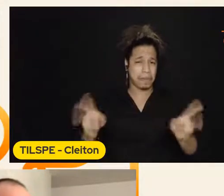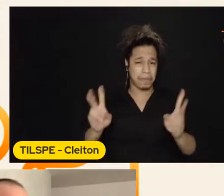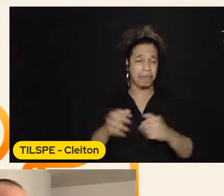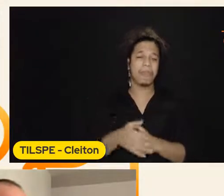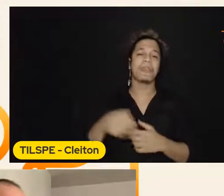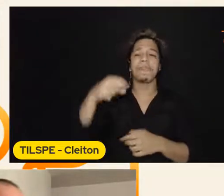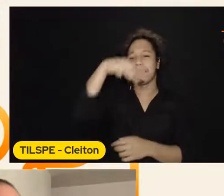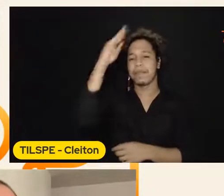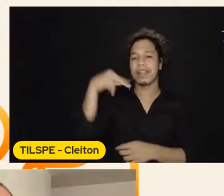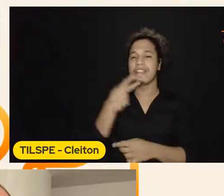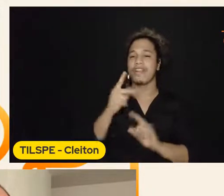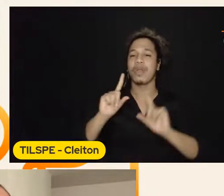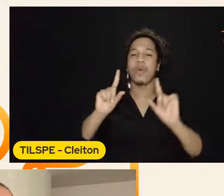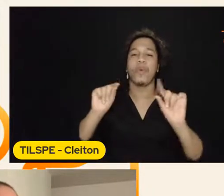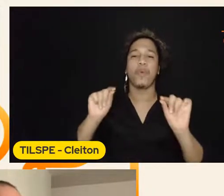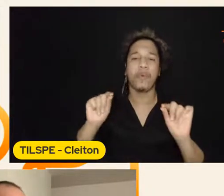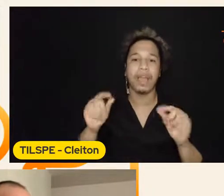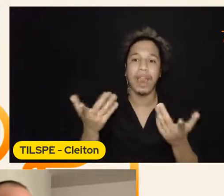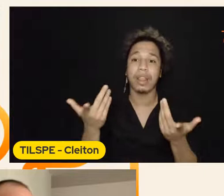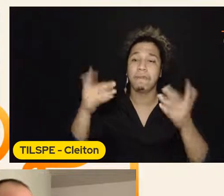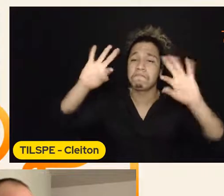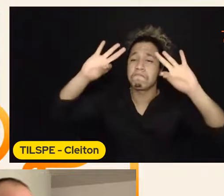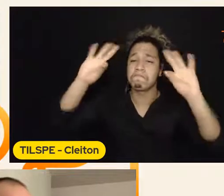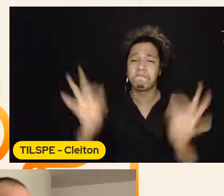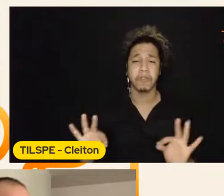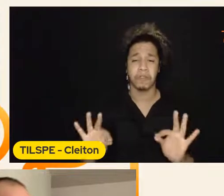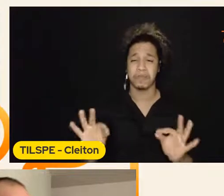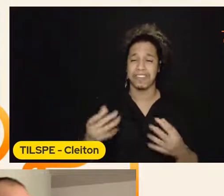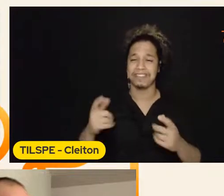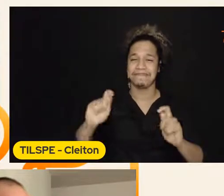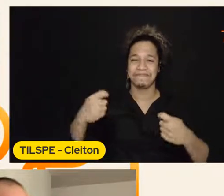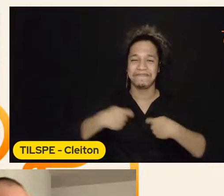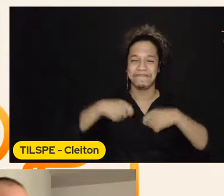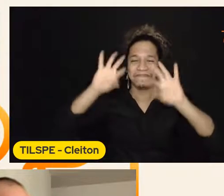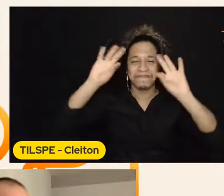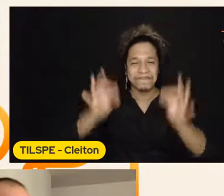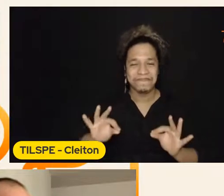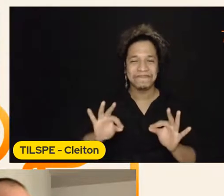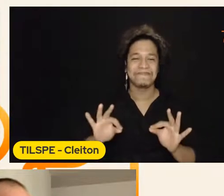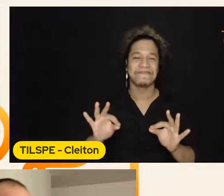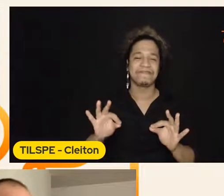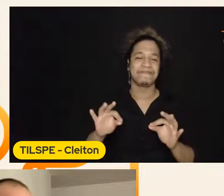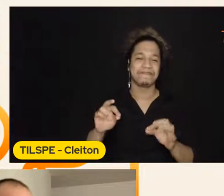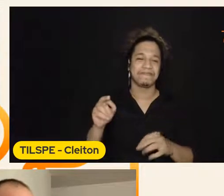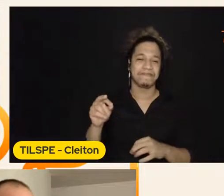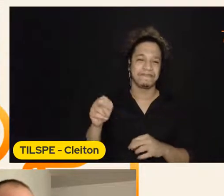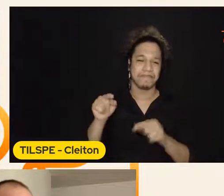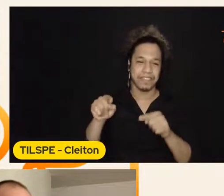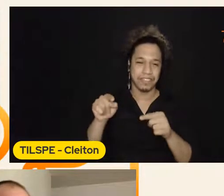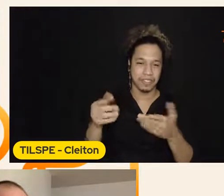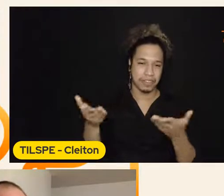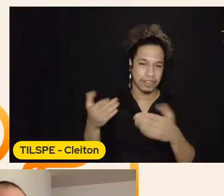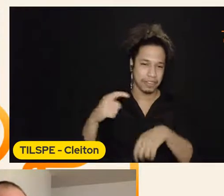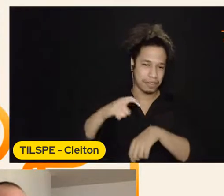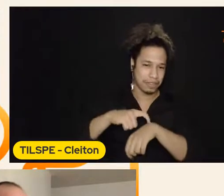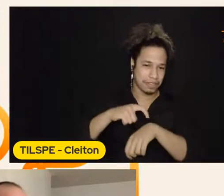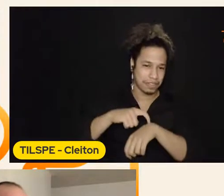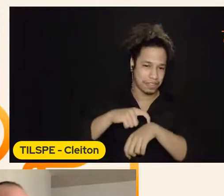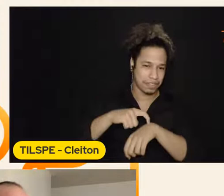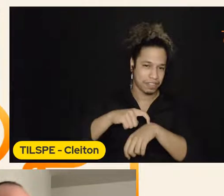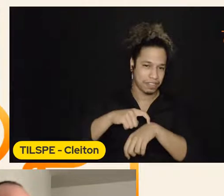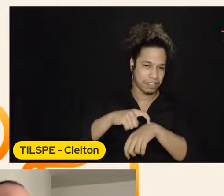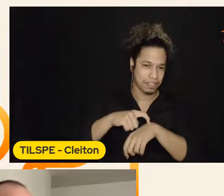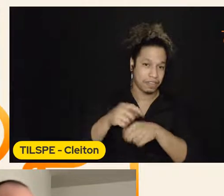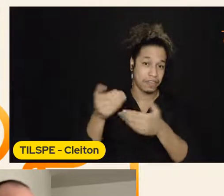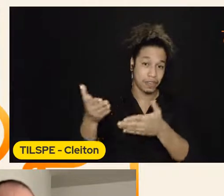saying this, that she's so happy with this this successful career that you are following as a professional